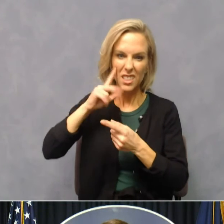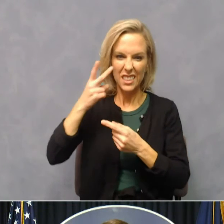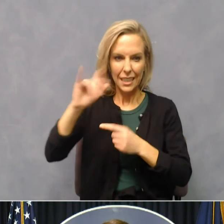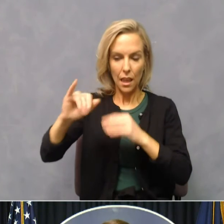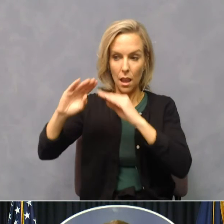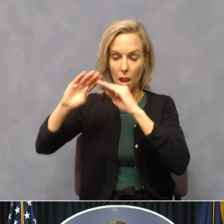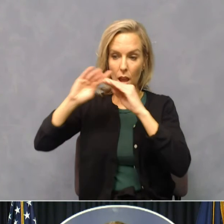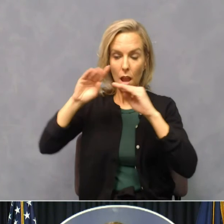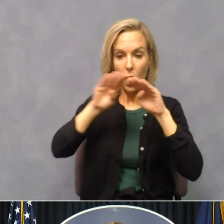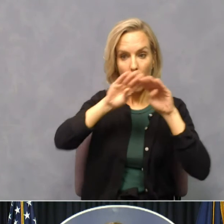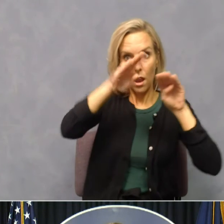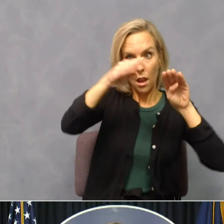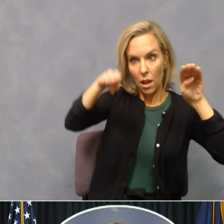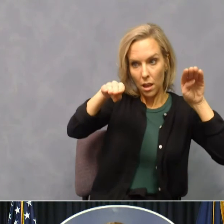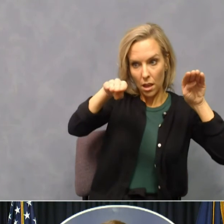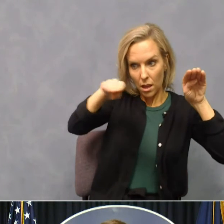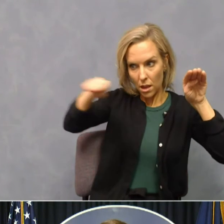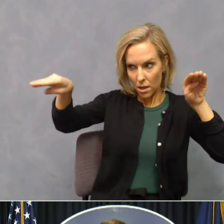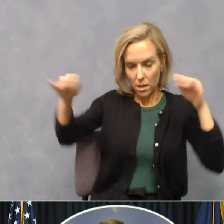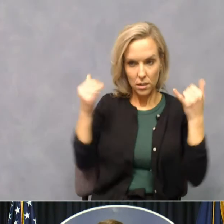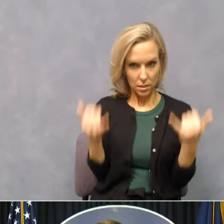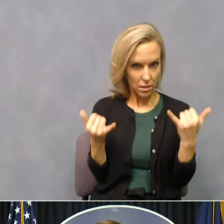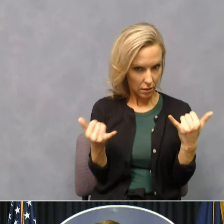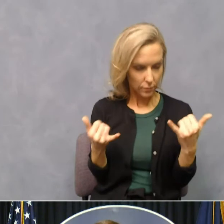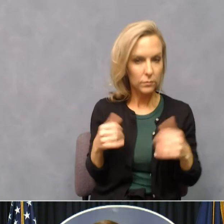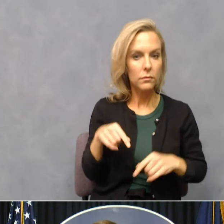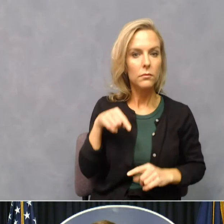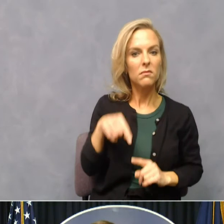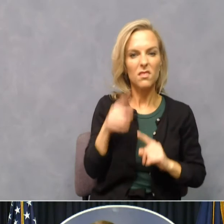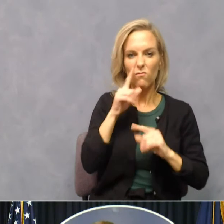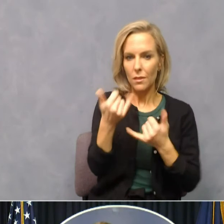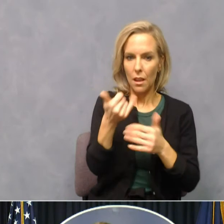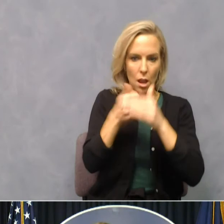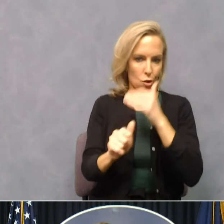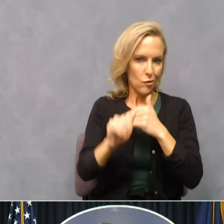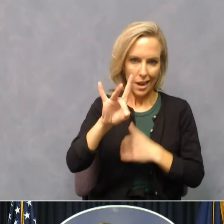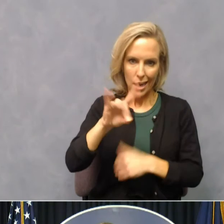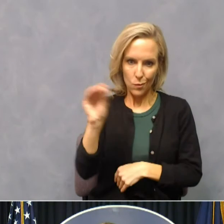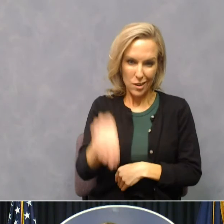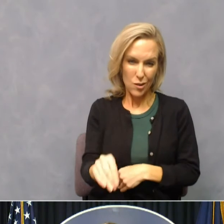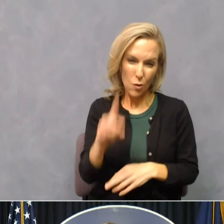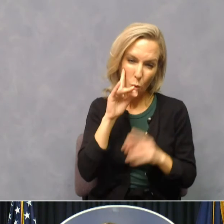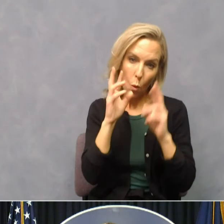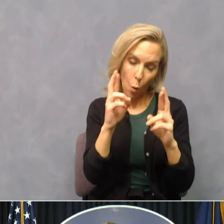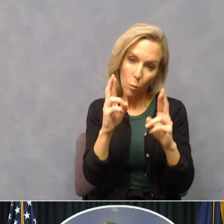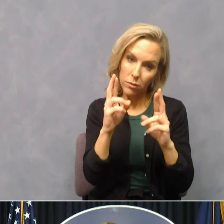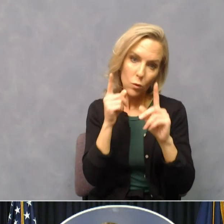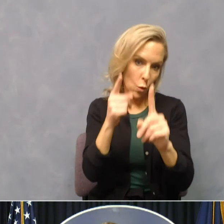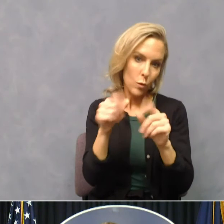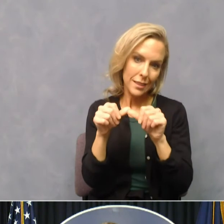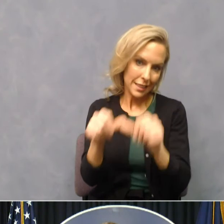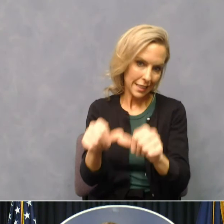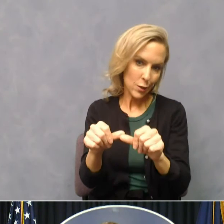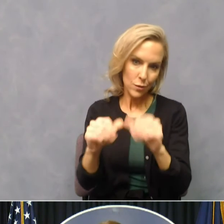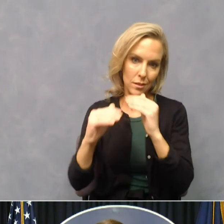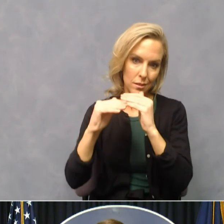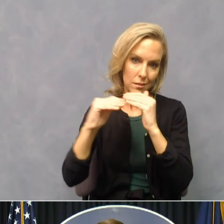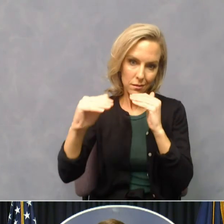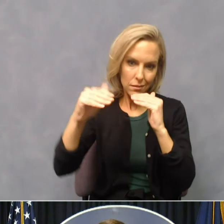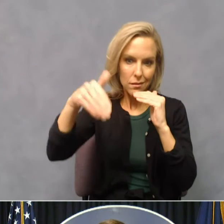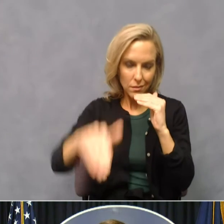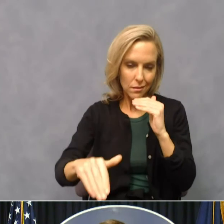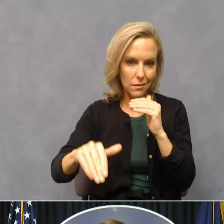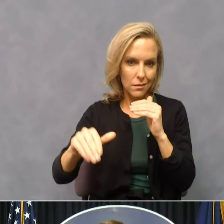at about 8. Today's is just under 8. We'll hope that that'll continue to decrease. This is a